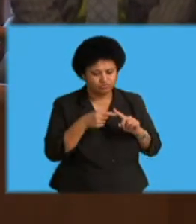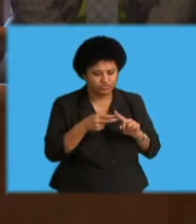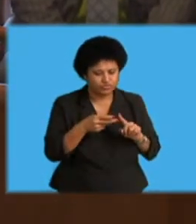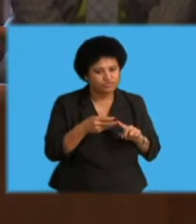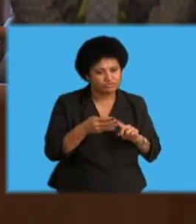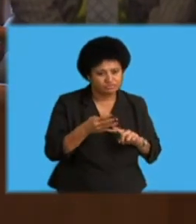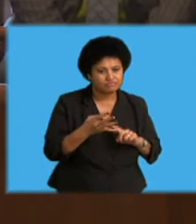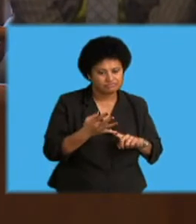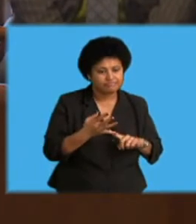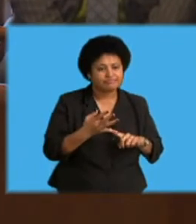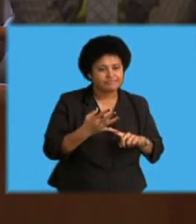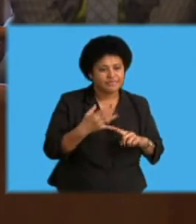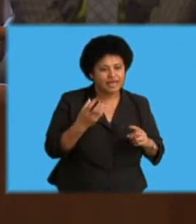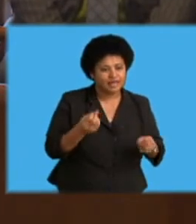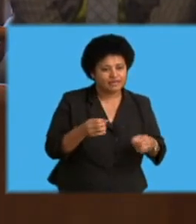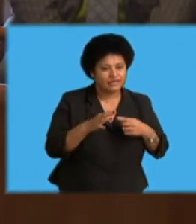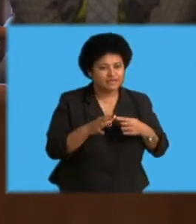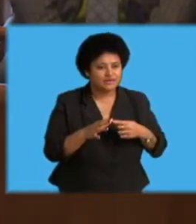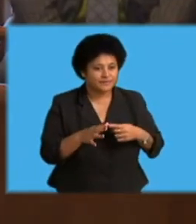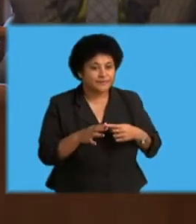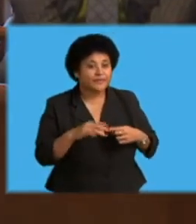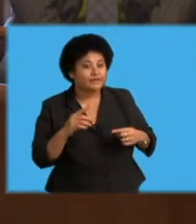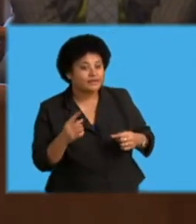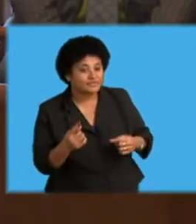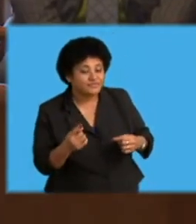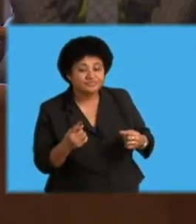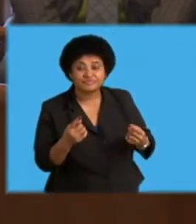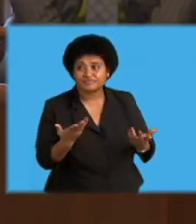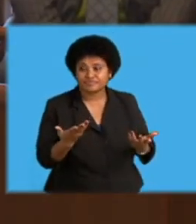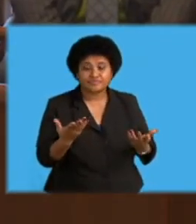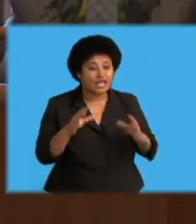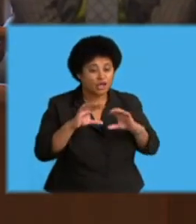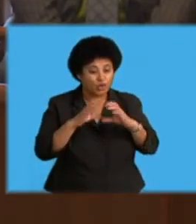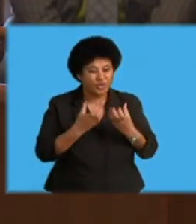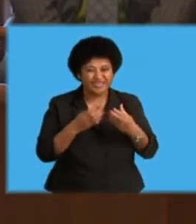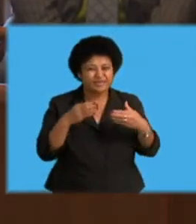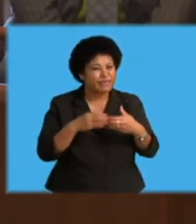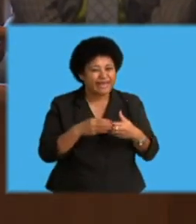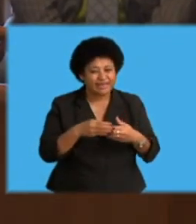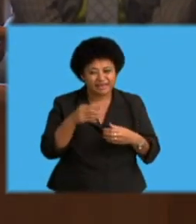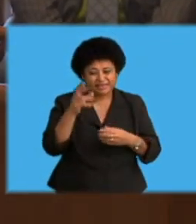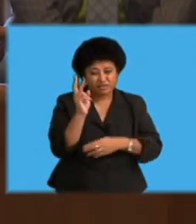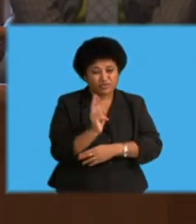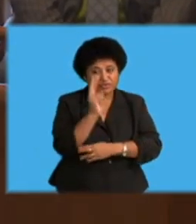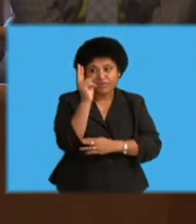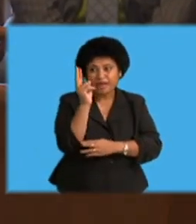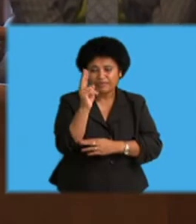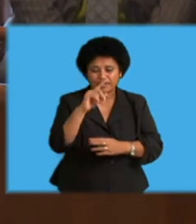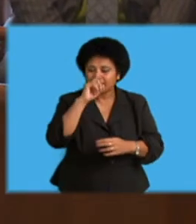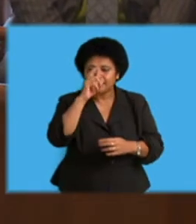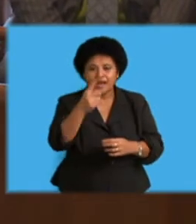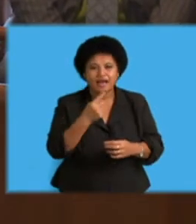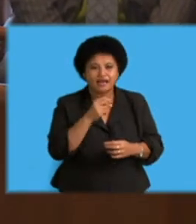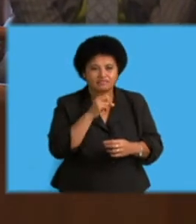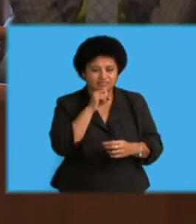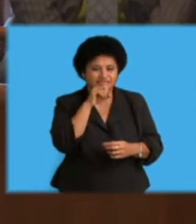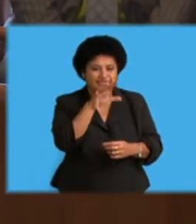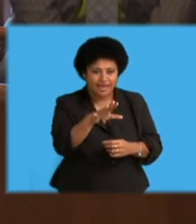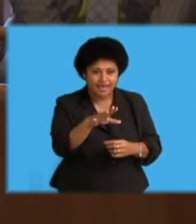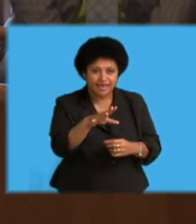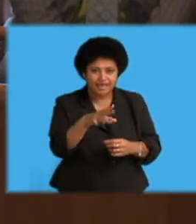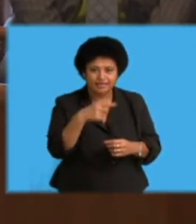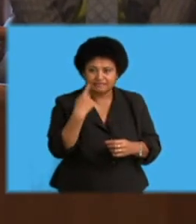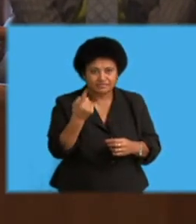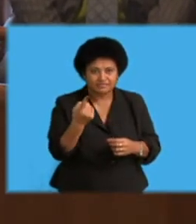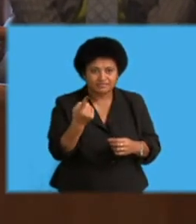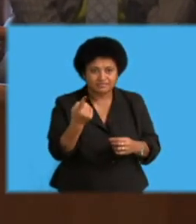again is that you don't expect a World Bank person to make such a statement in such a frivolous